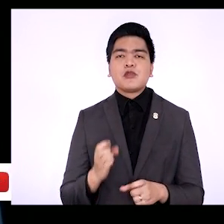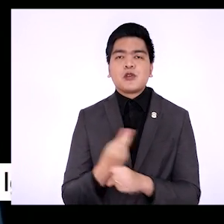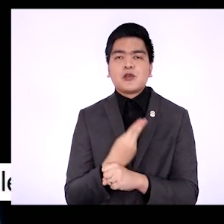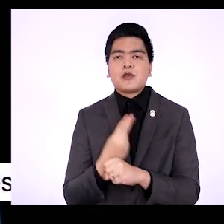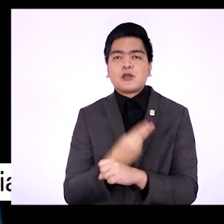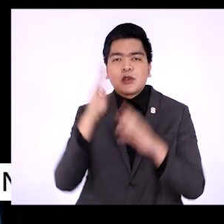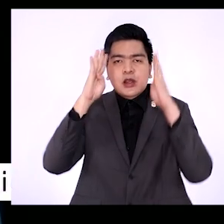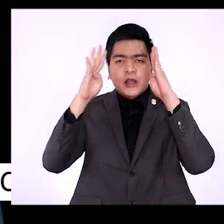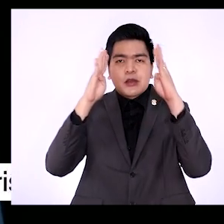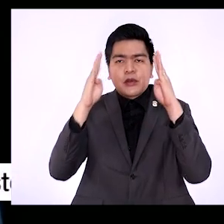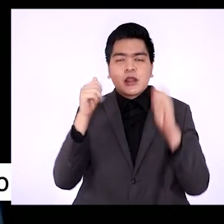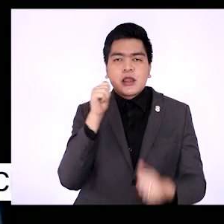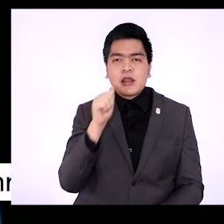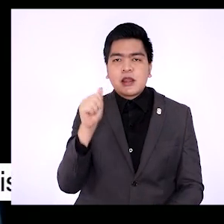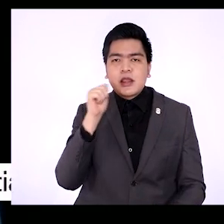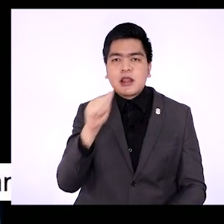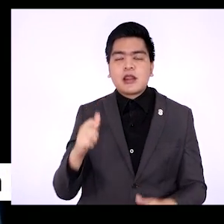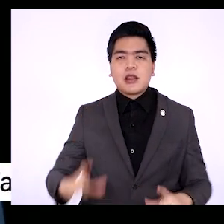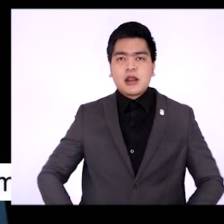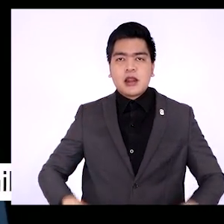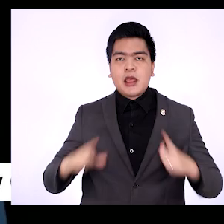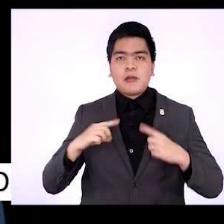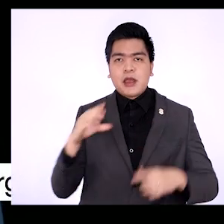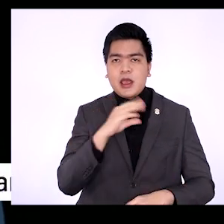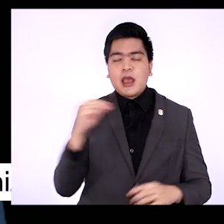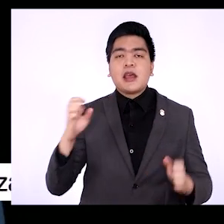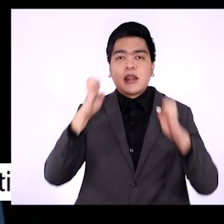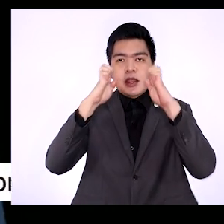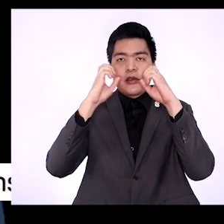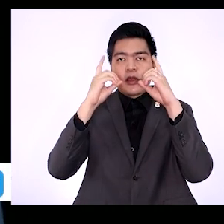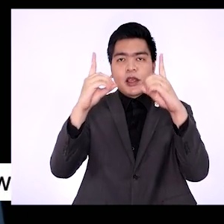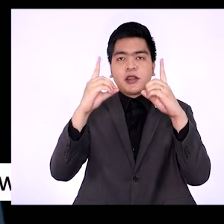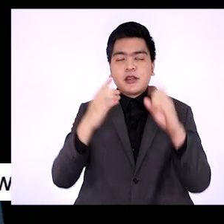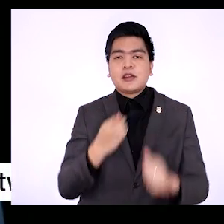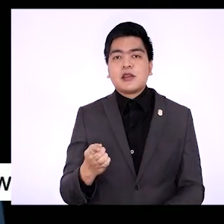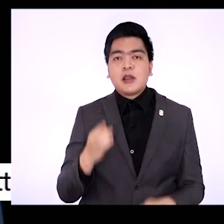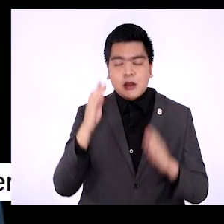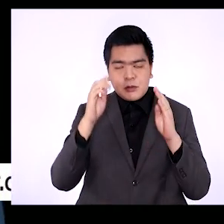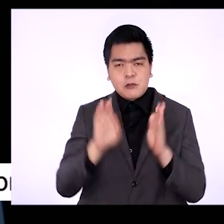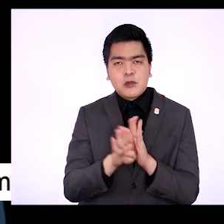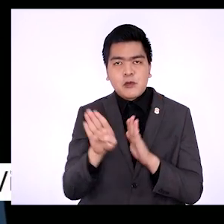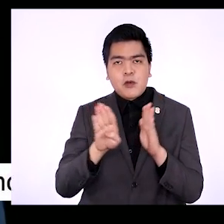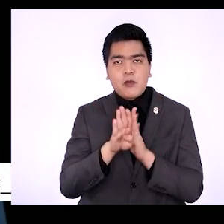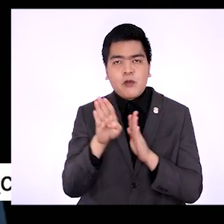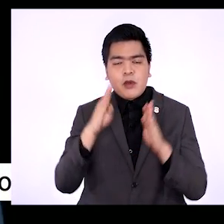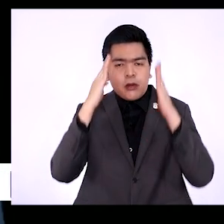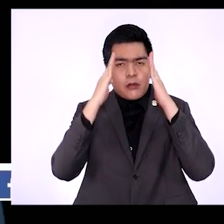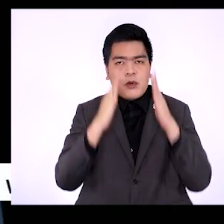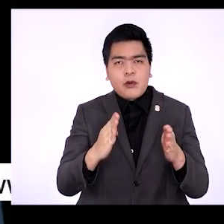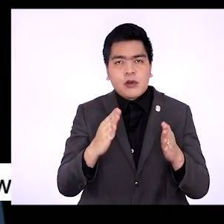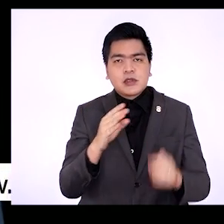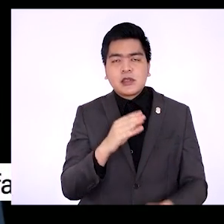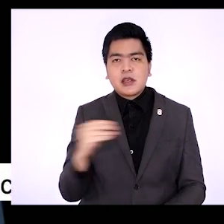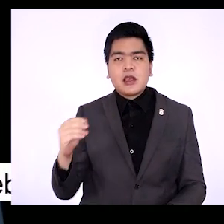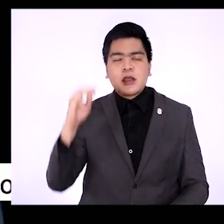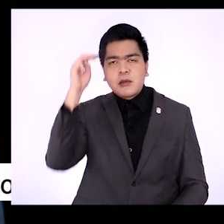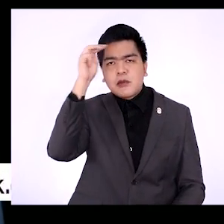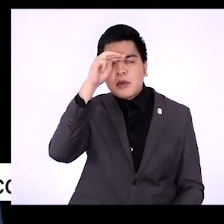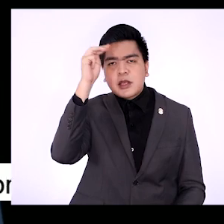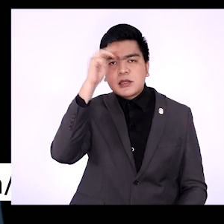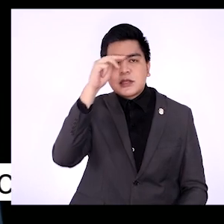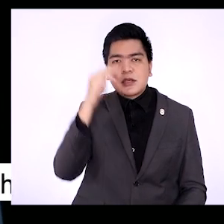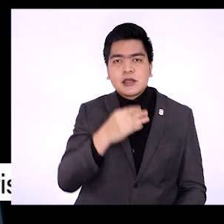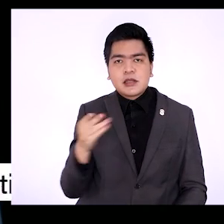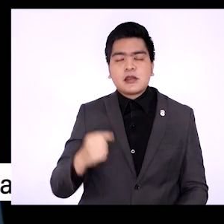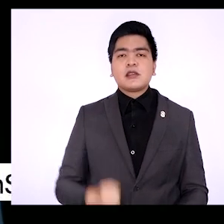daily life as well as their education. Creativity can improve their attention span, productivity, our brain function,